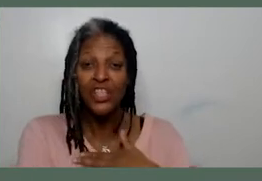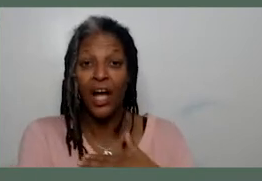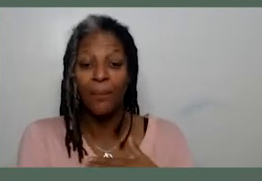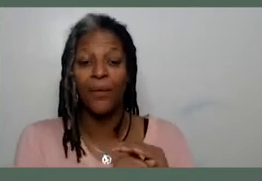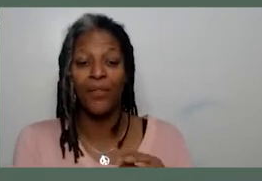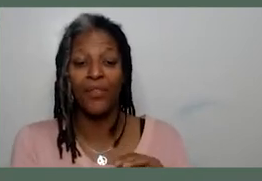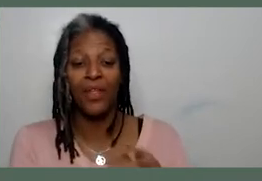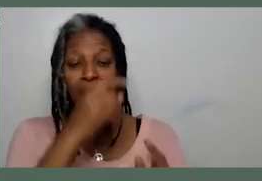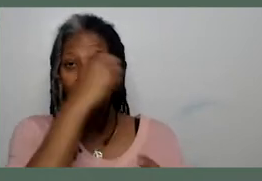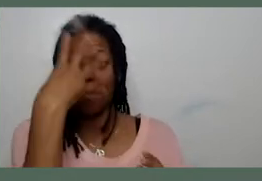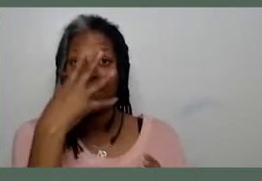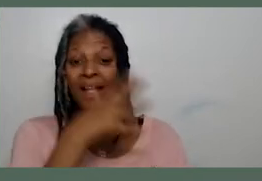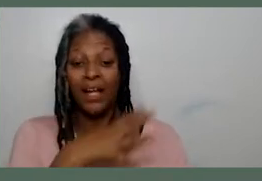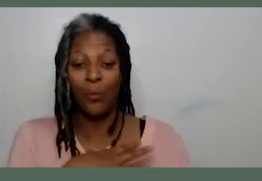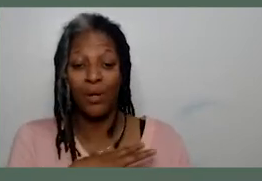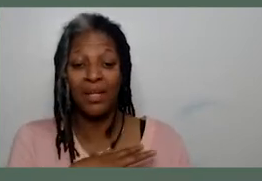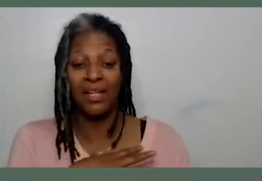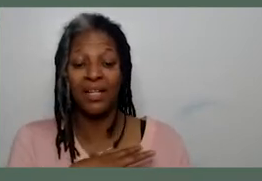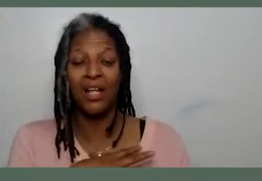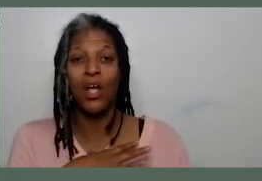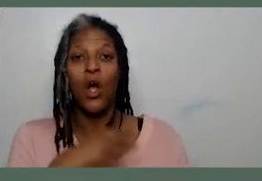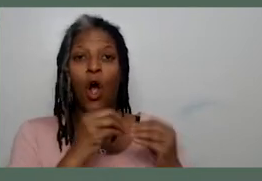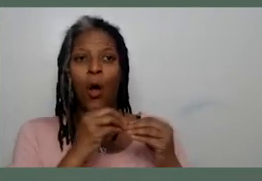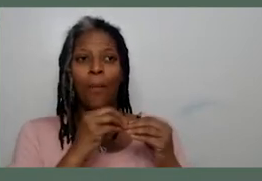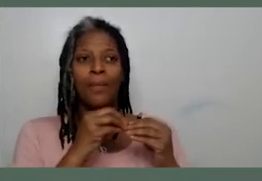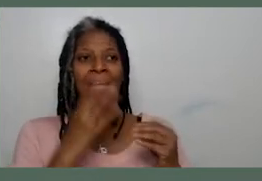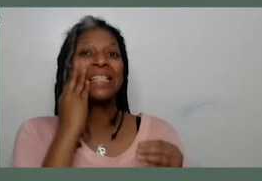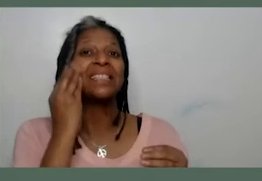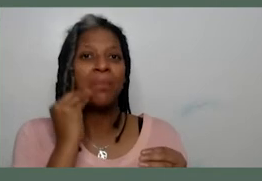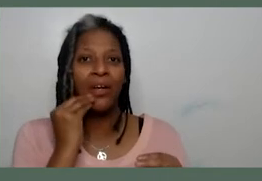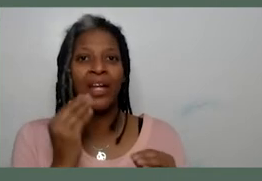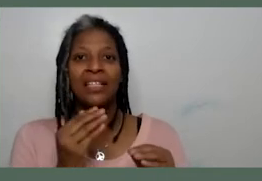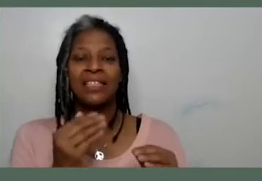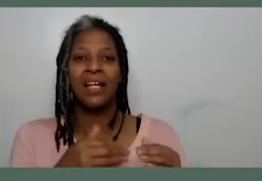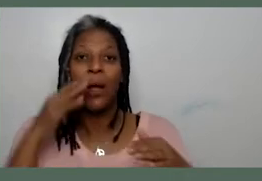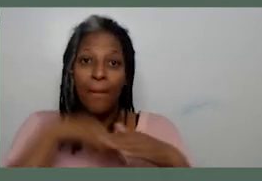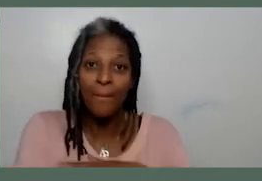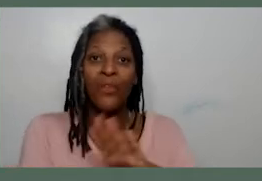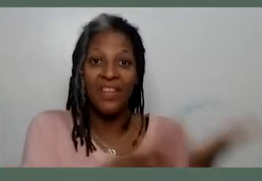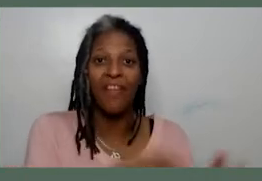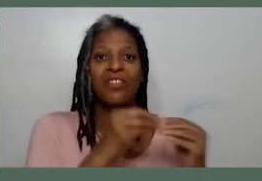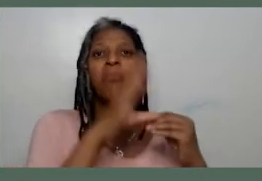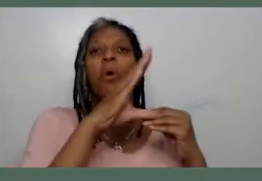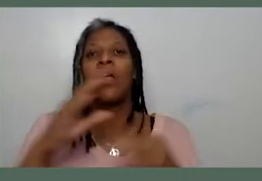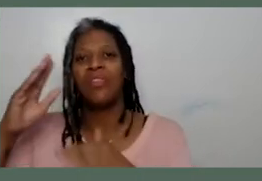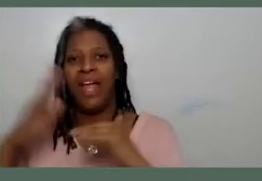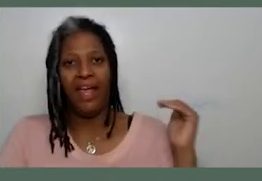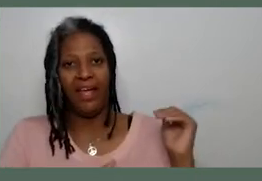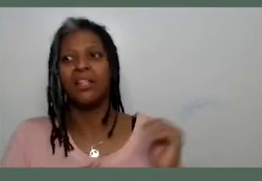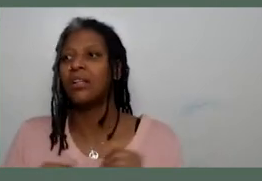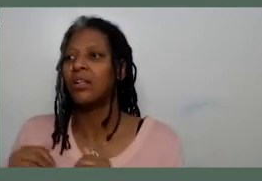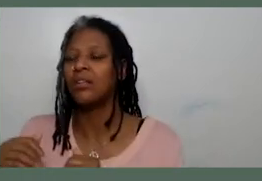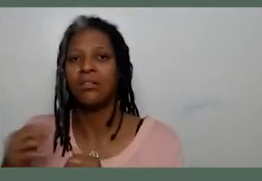to experience pregnancy-related deaths than white women. If trauma occurs in the home, this can be repeated throughout their lifetime. And if